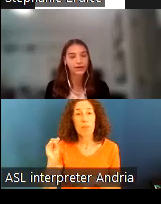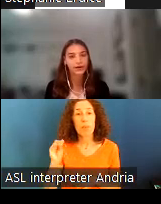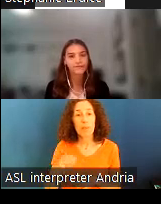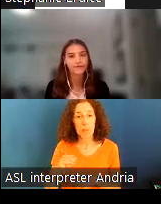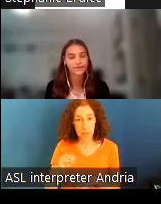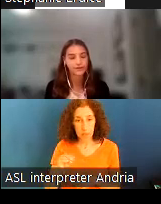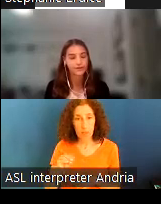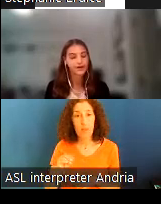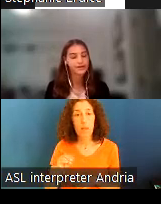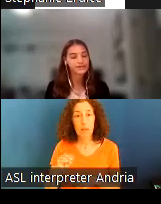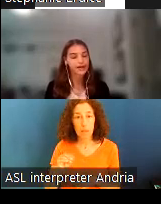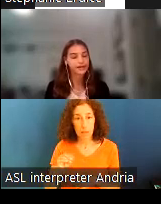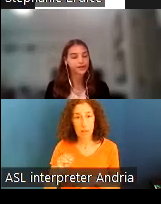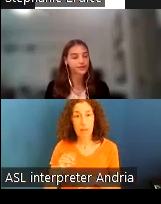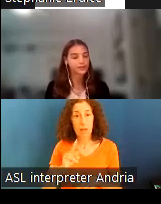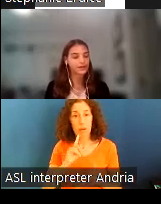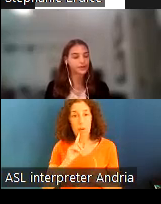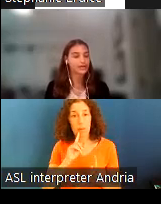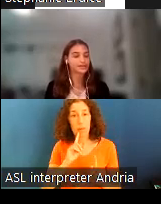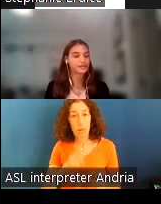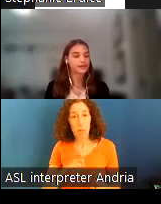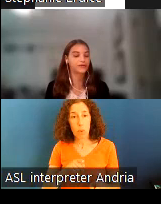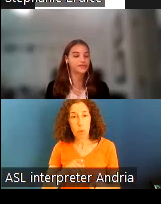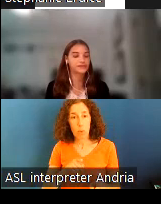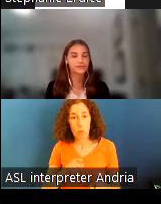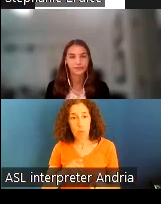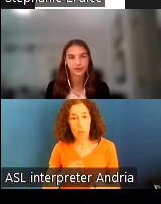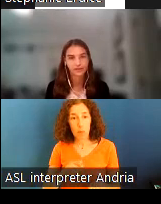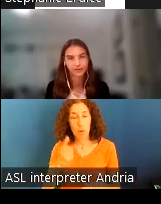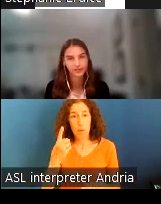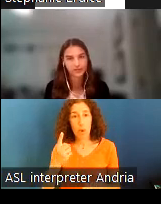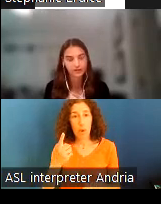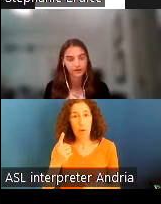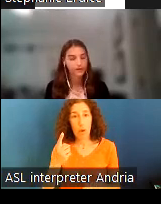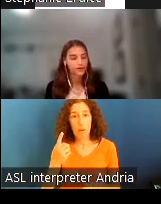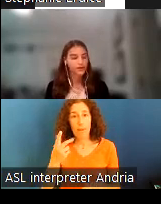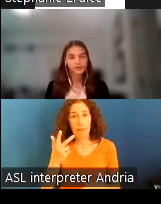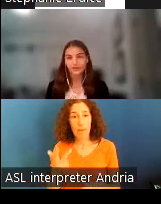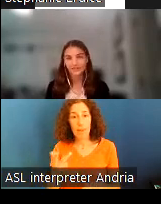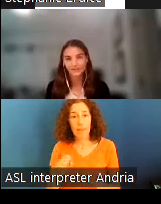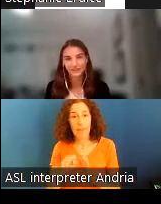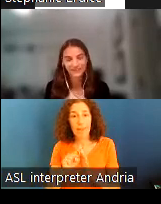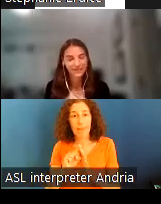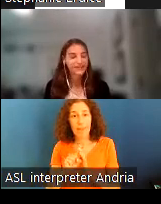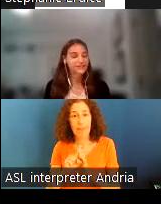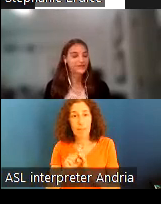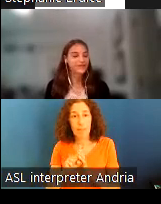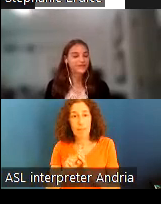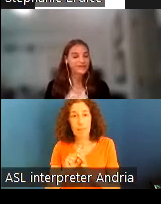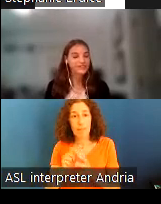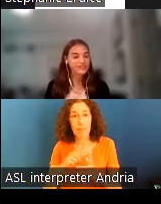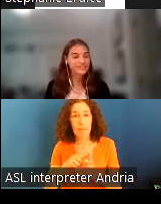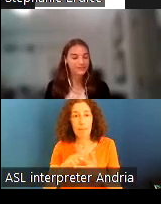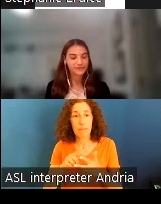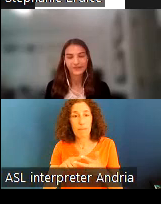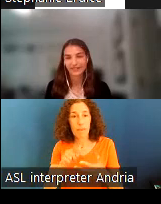least one of the three secondary traumatic stress scales symptom clusters. So, what does this mean? So,